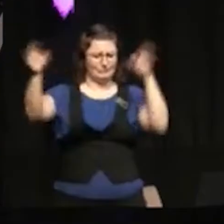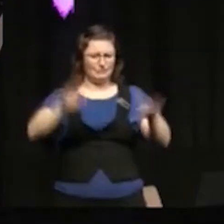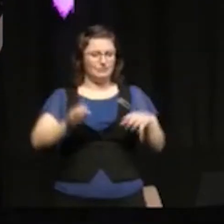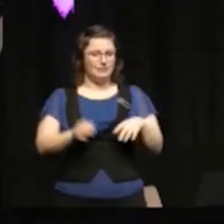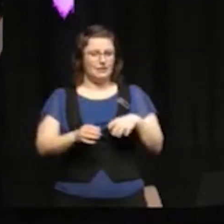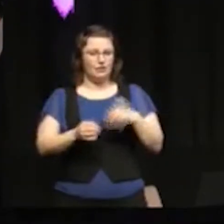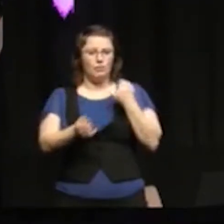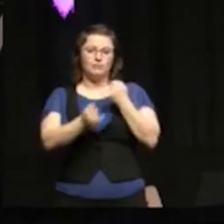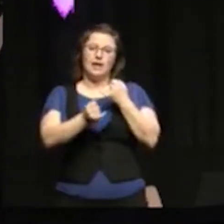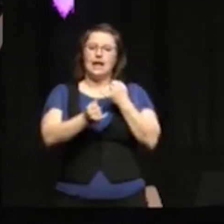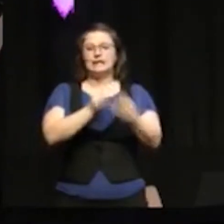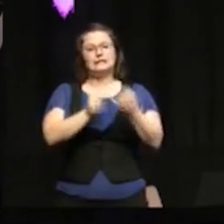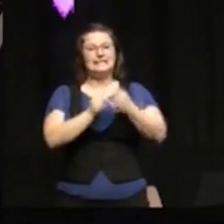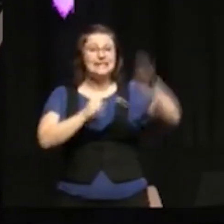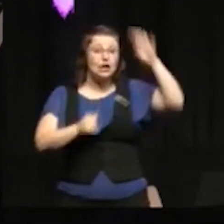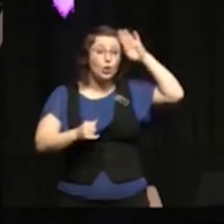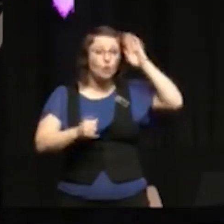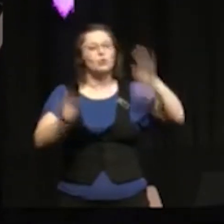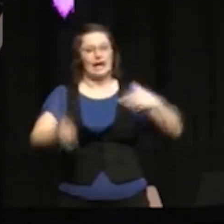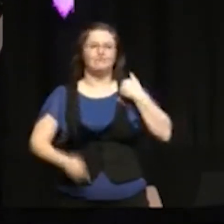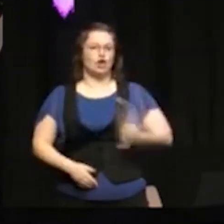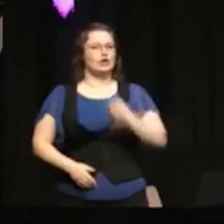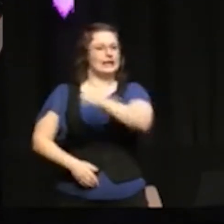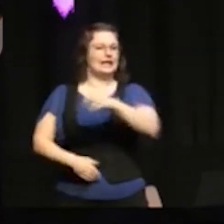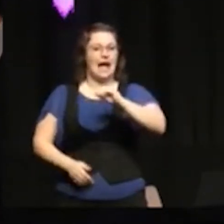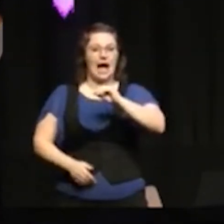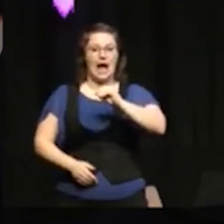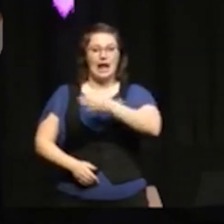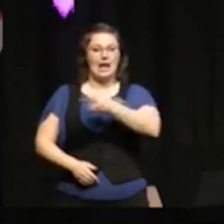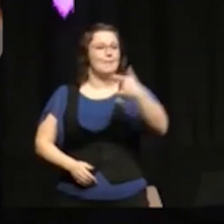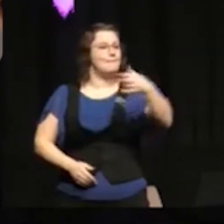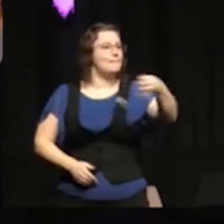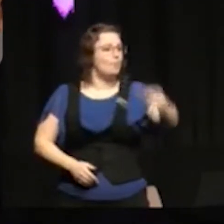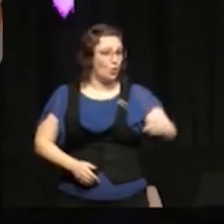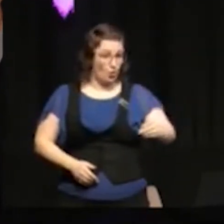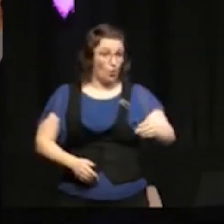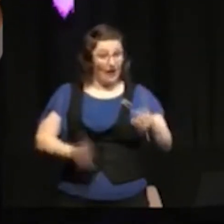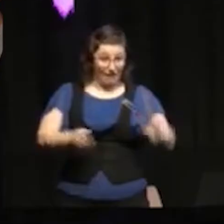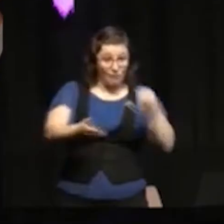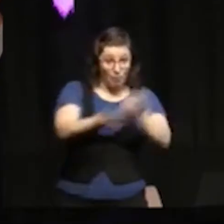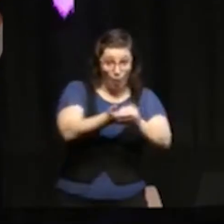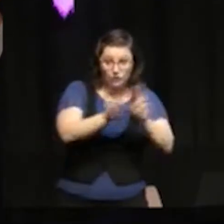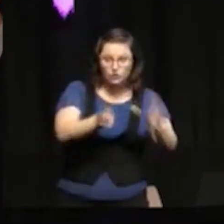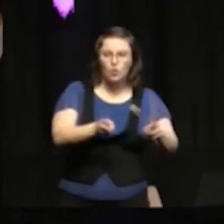information, like the stories, like the last doctor had been killed in